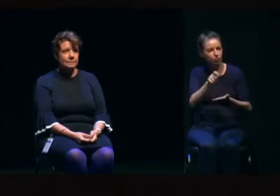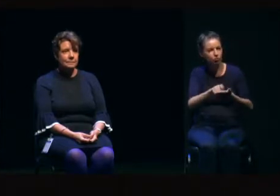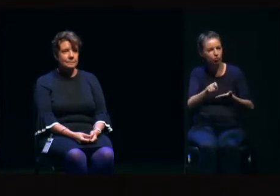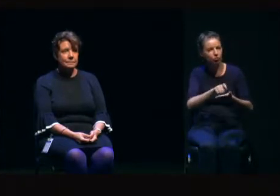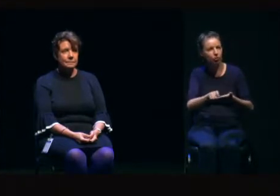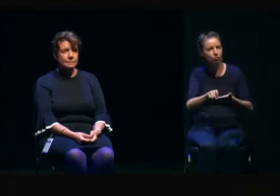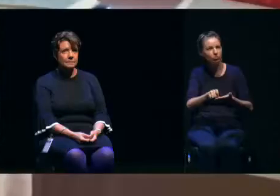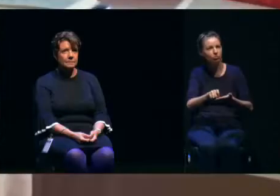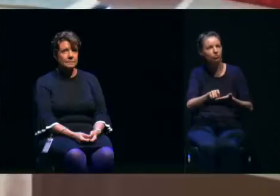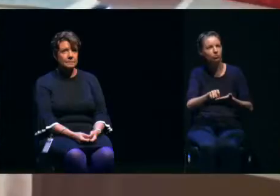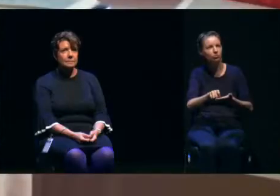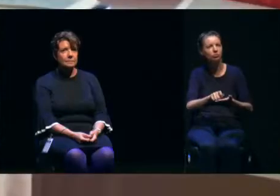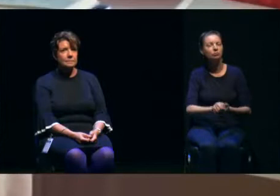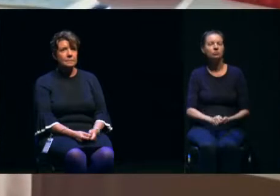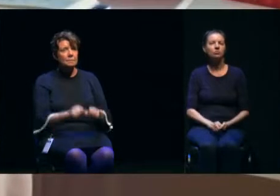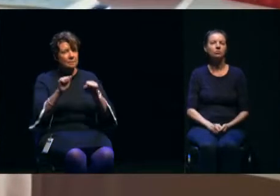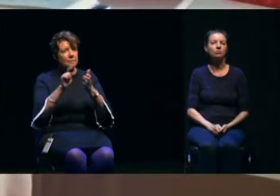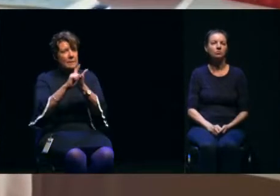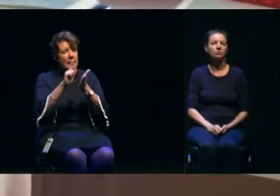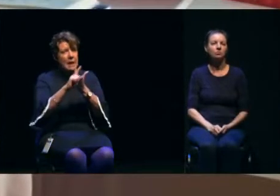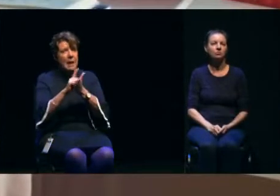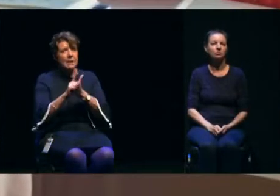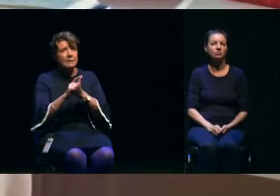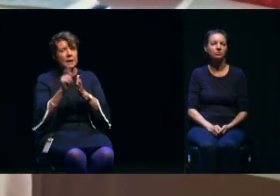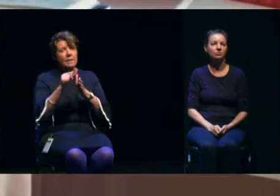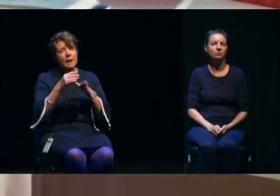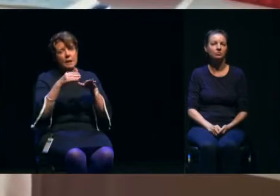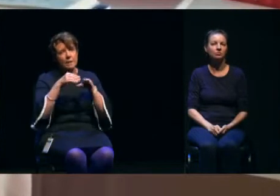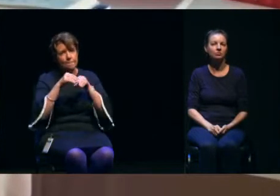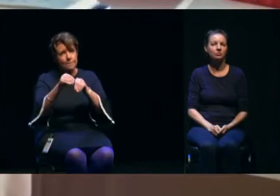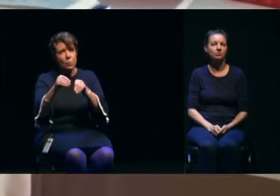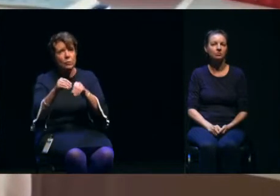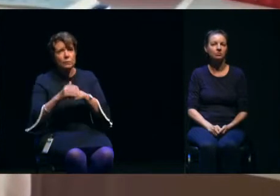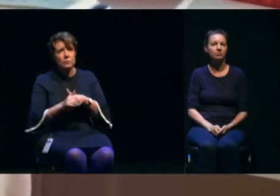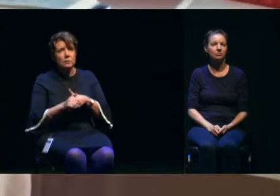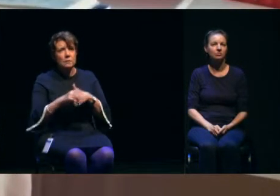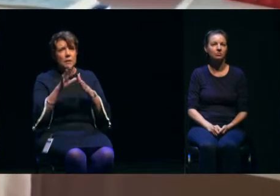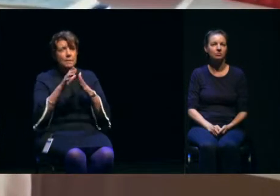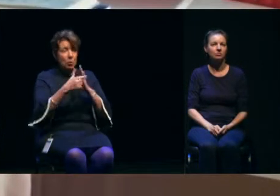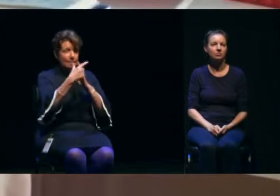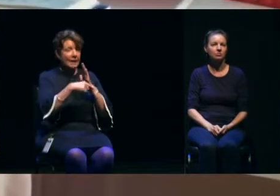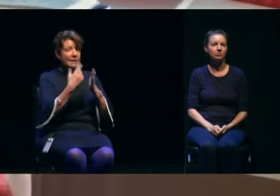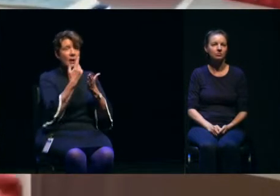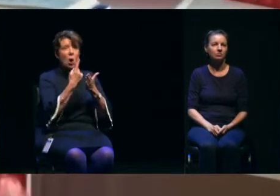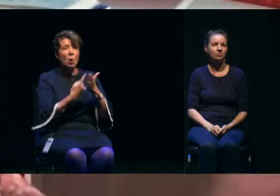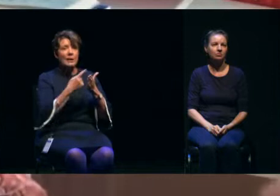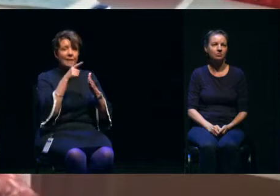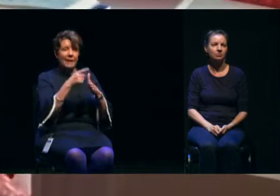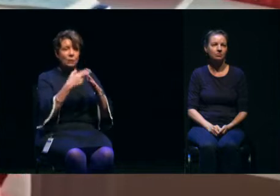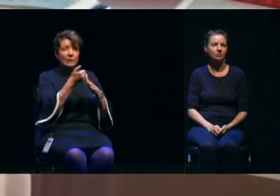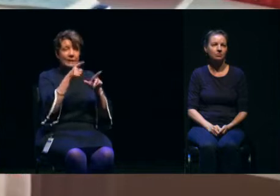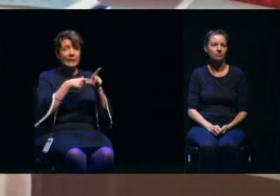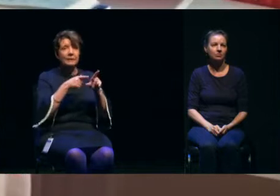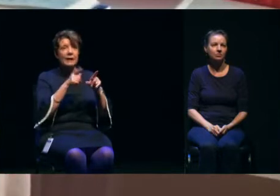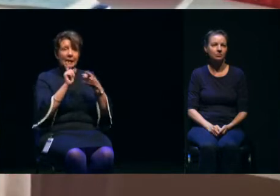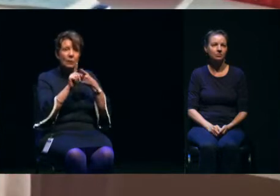House of the Spirits? Yeah, but that was later. By then I was living in exile because the magazine lasted only 6 years. I mean, it continued with